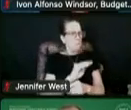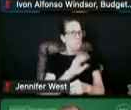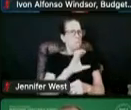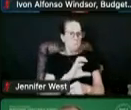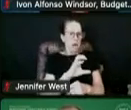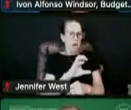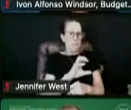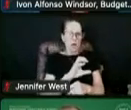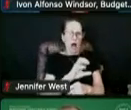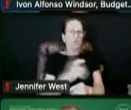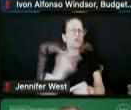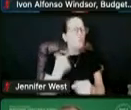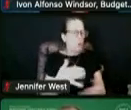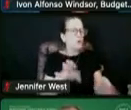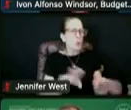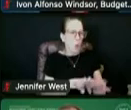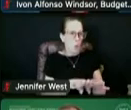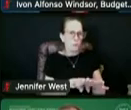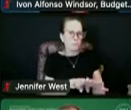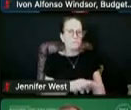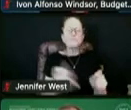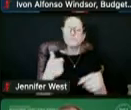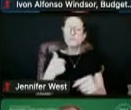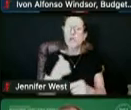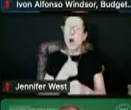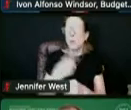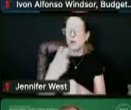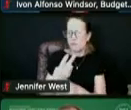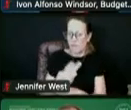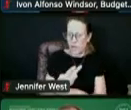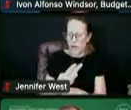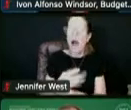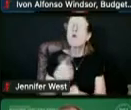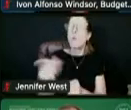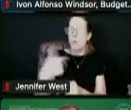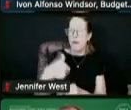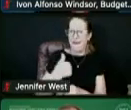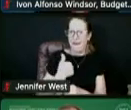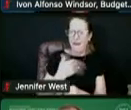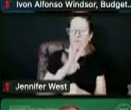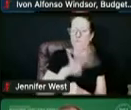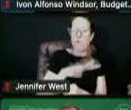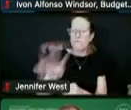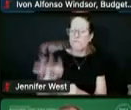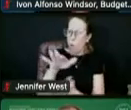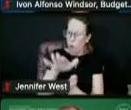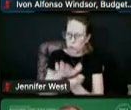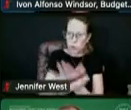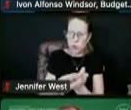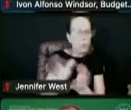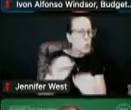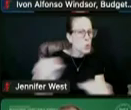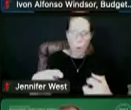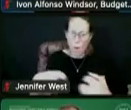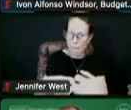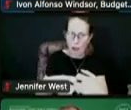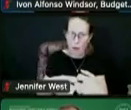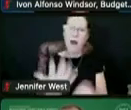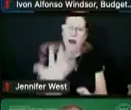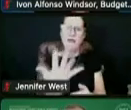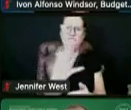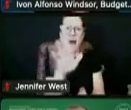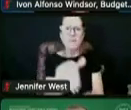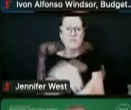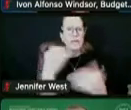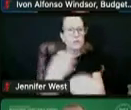And what we were looking at in Montgomery County was 44 schools that were without power, 5 central office facilities